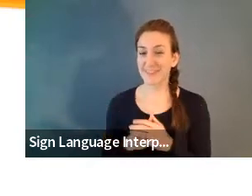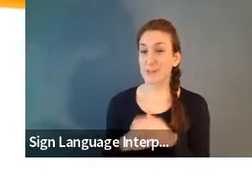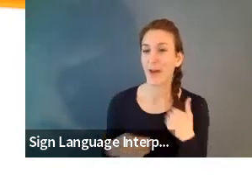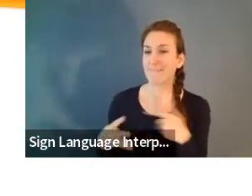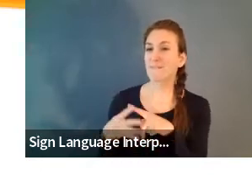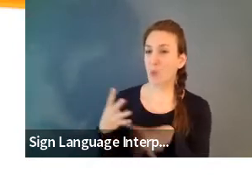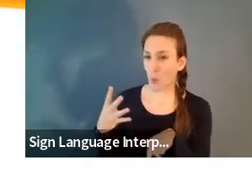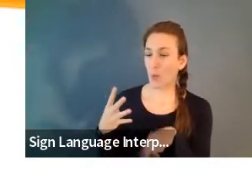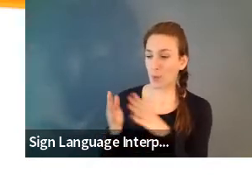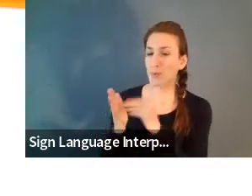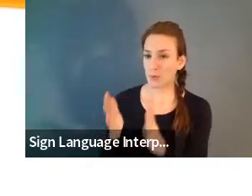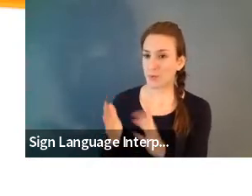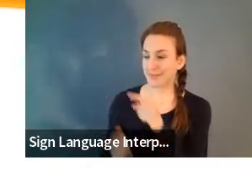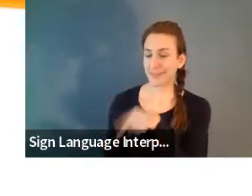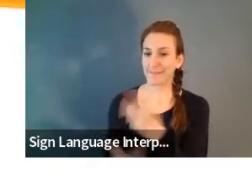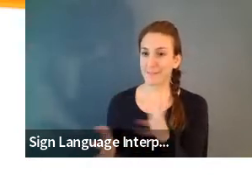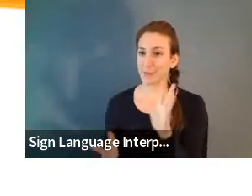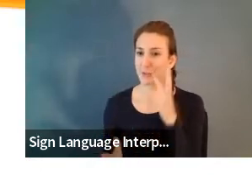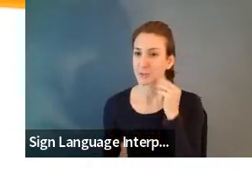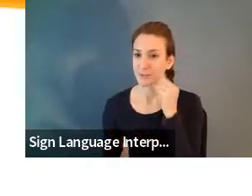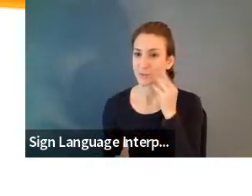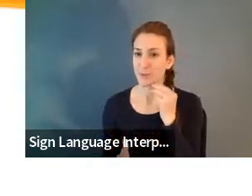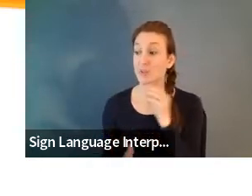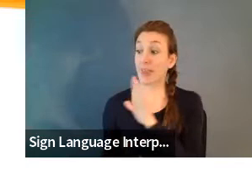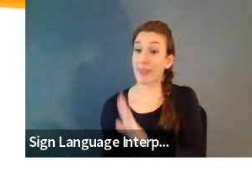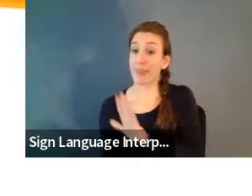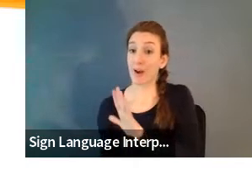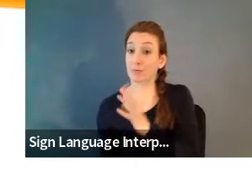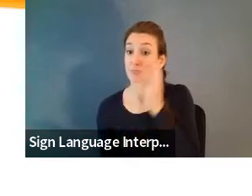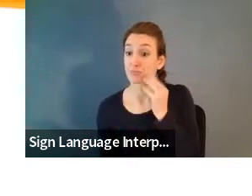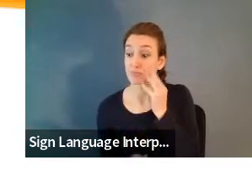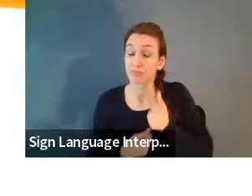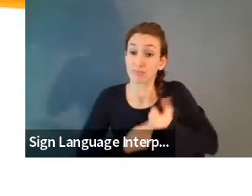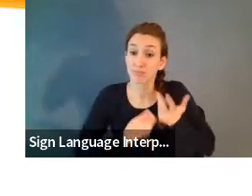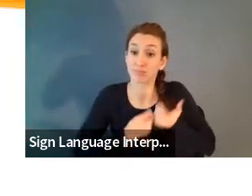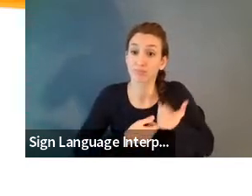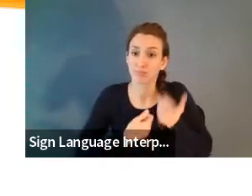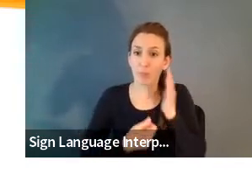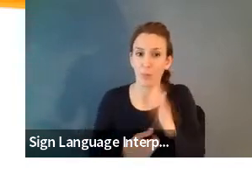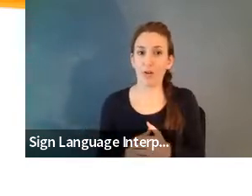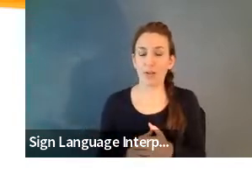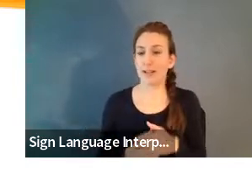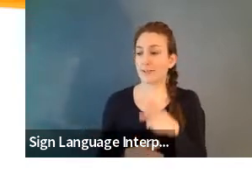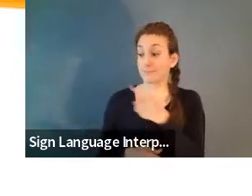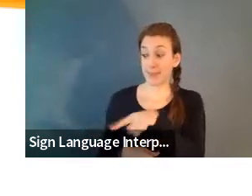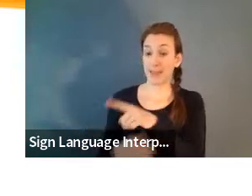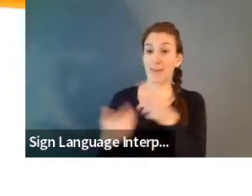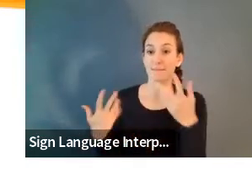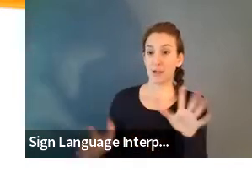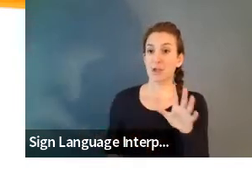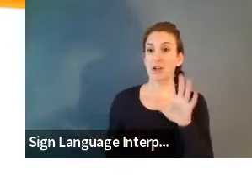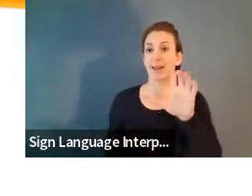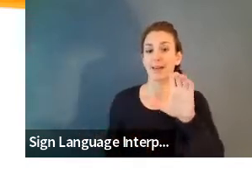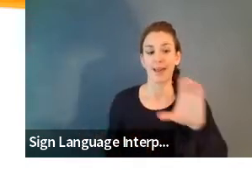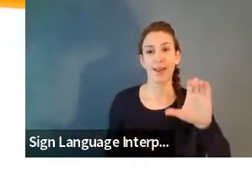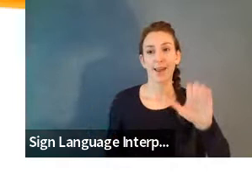speak to their own experience of being part of the Cal Law program. They are all Cal Law scholars already. I'm going to